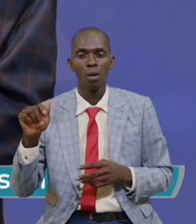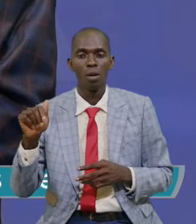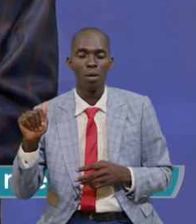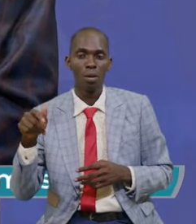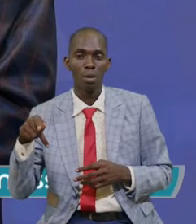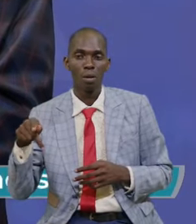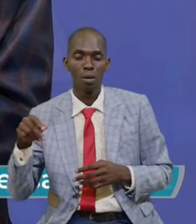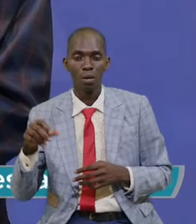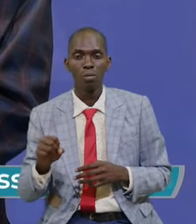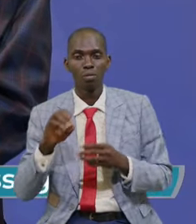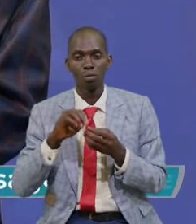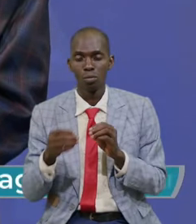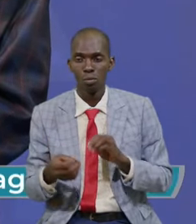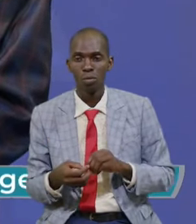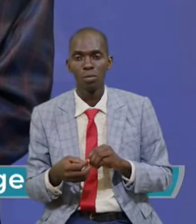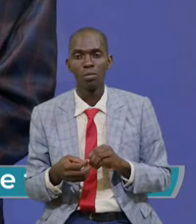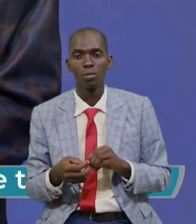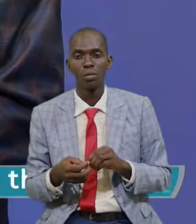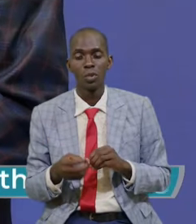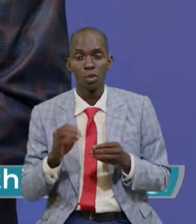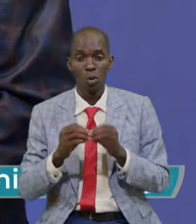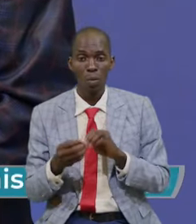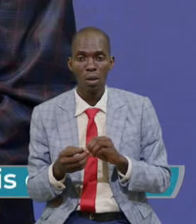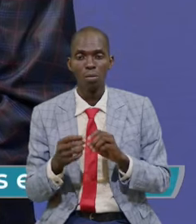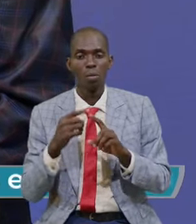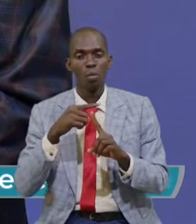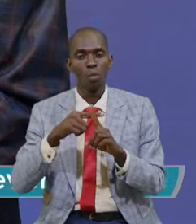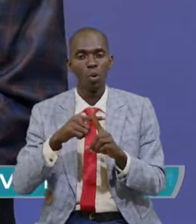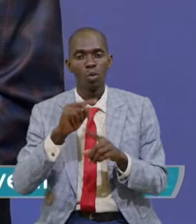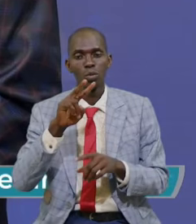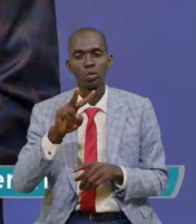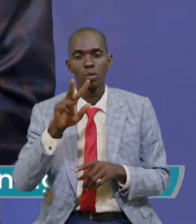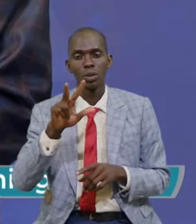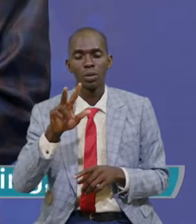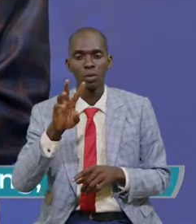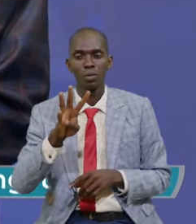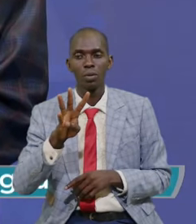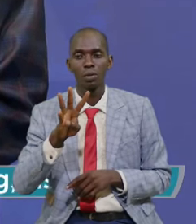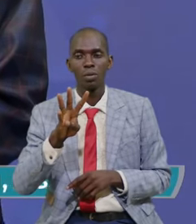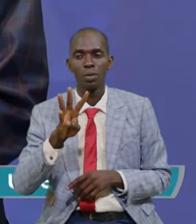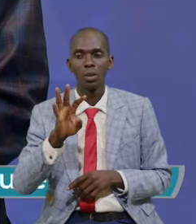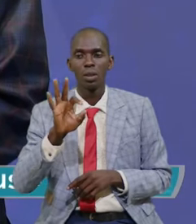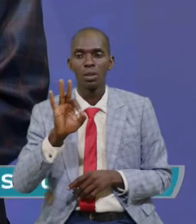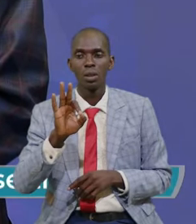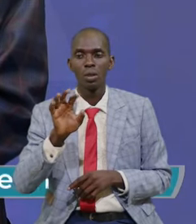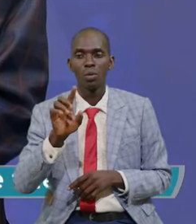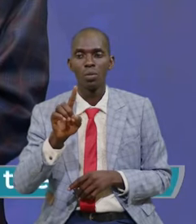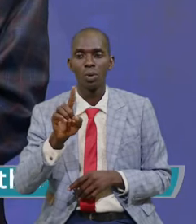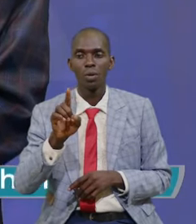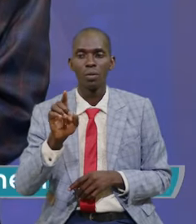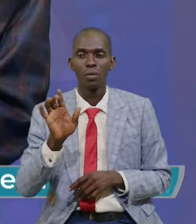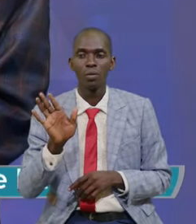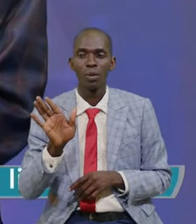listen attentively, +234 915